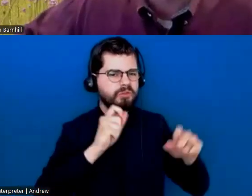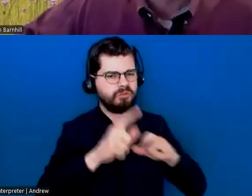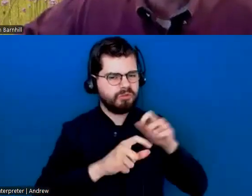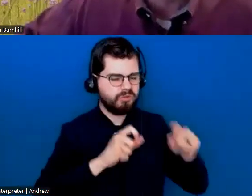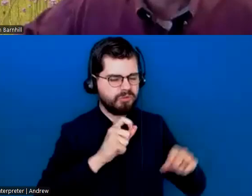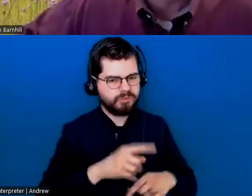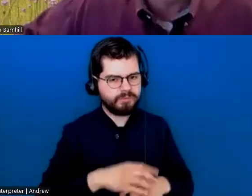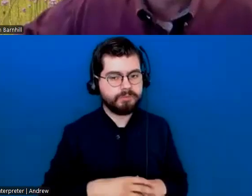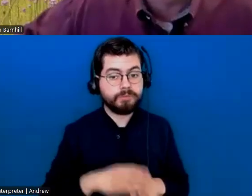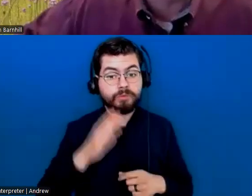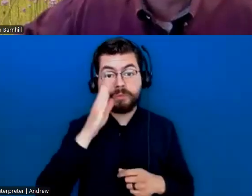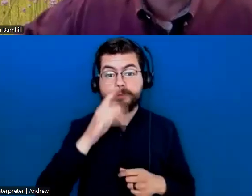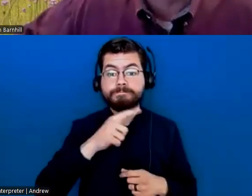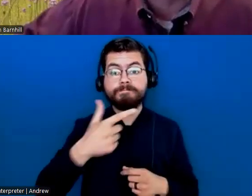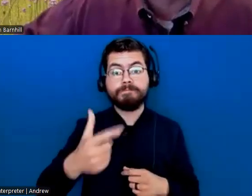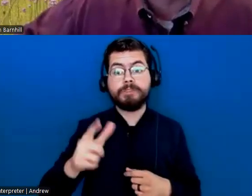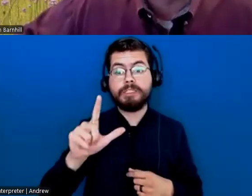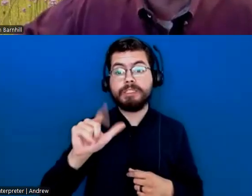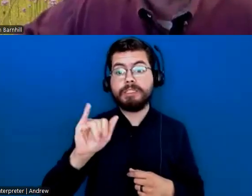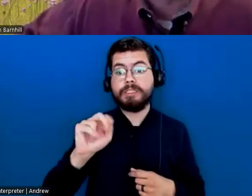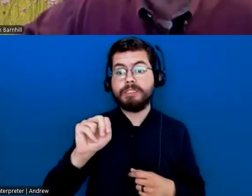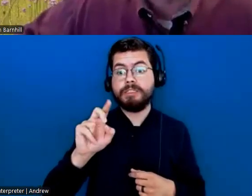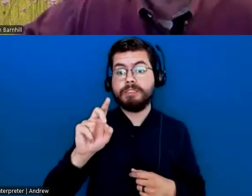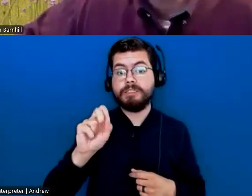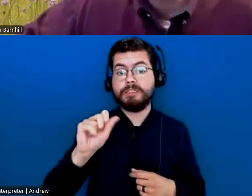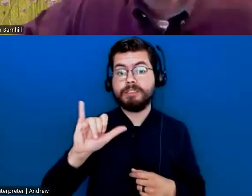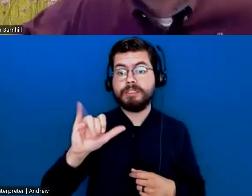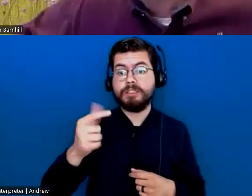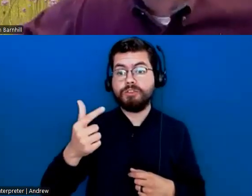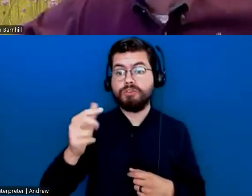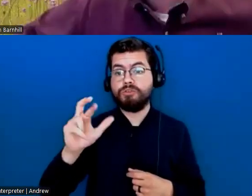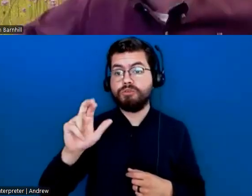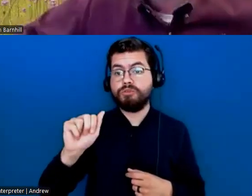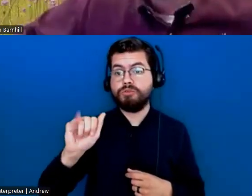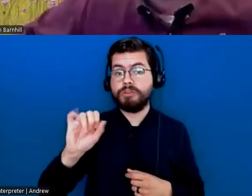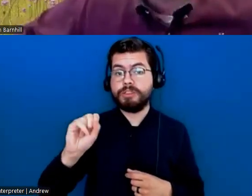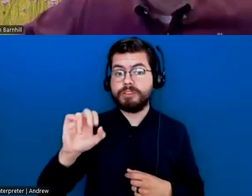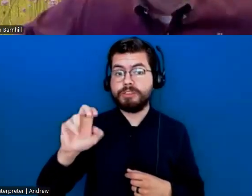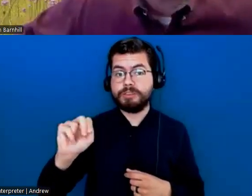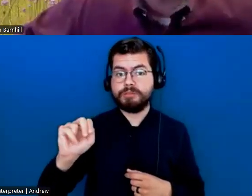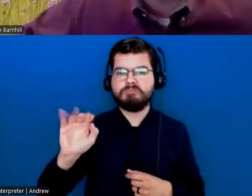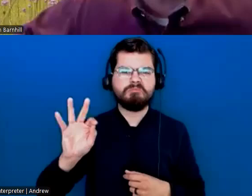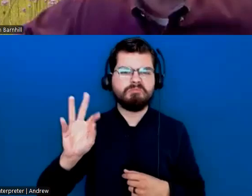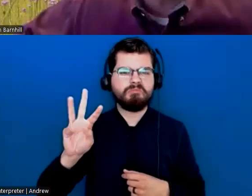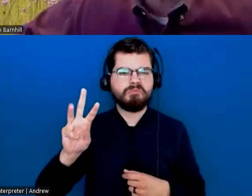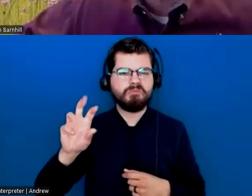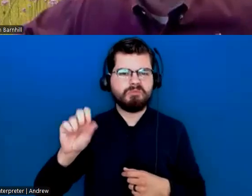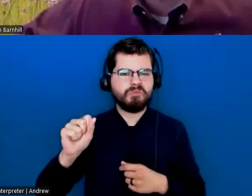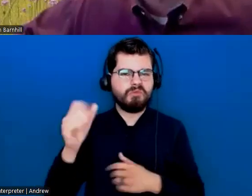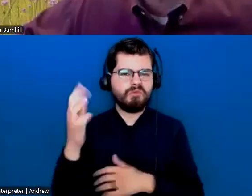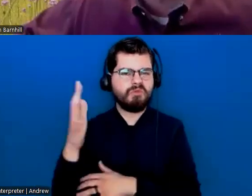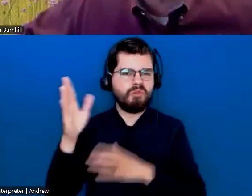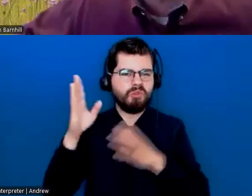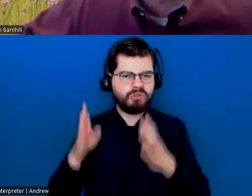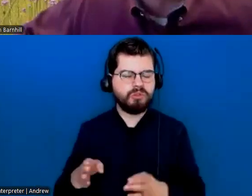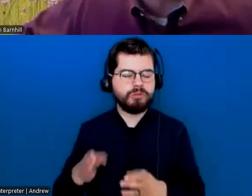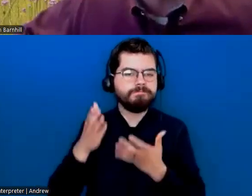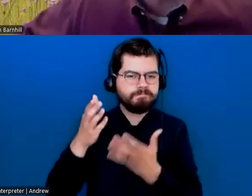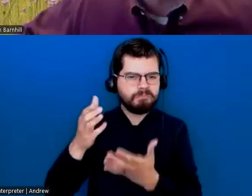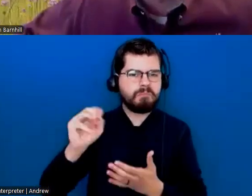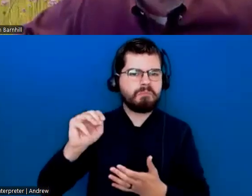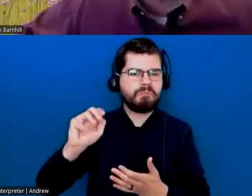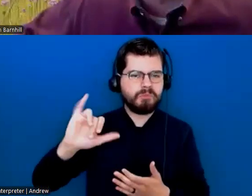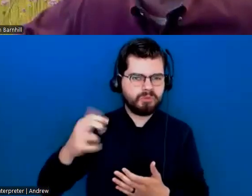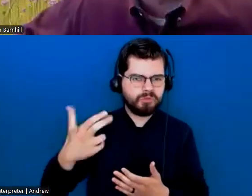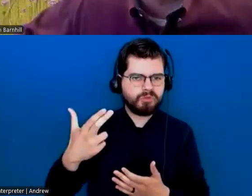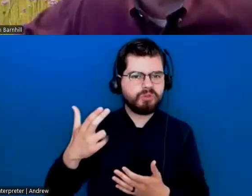Grayson, Fish and Wildlife Service forester in Michigan, and she's been monitoring the Q&A, and she's going to share those questions, and we'll